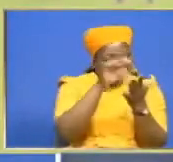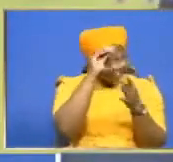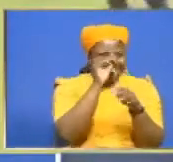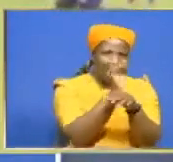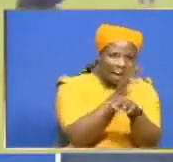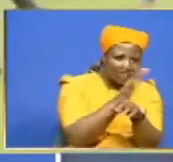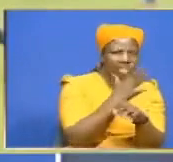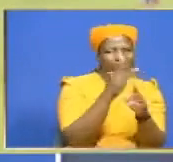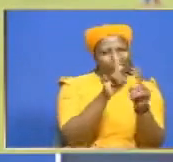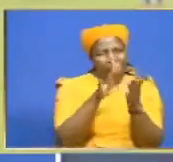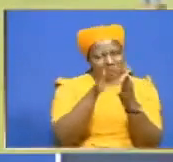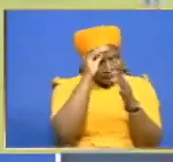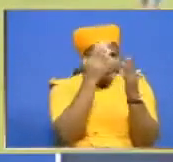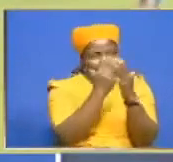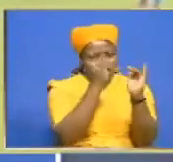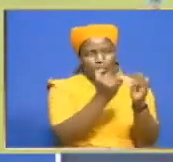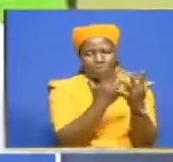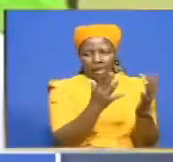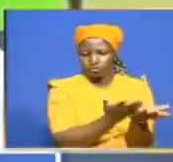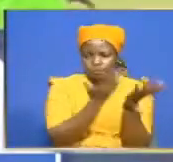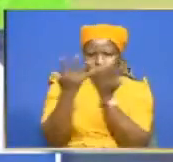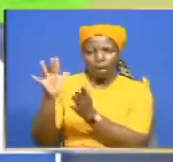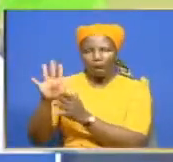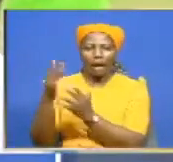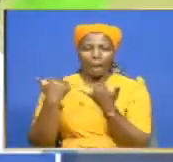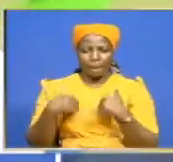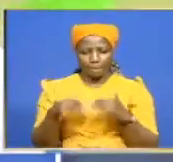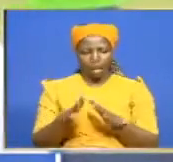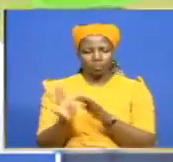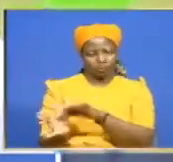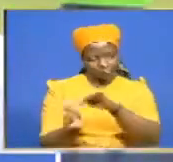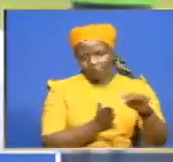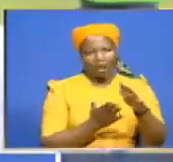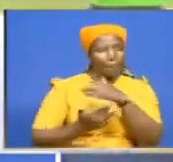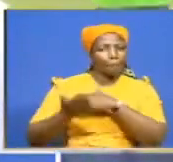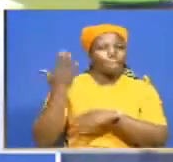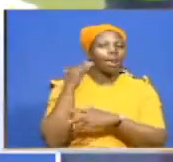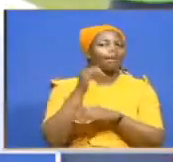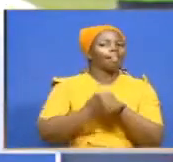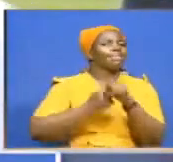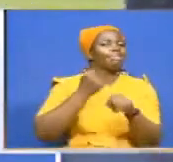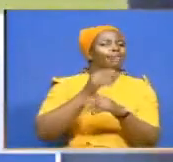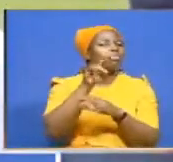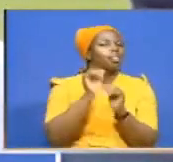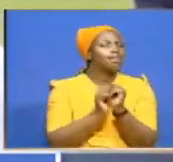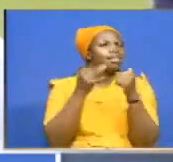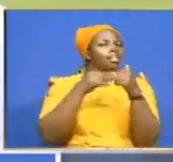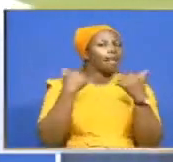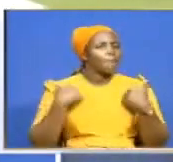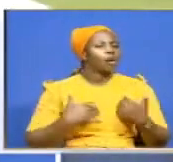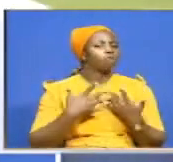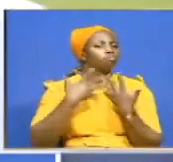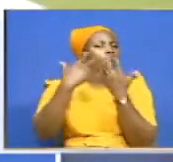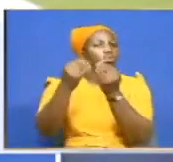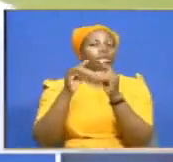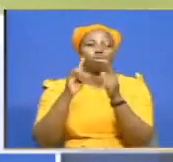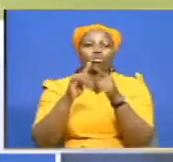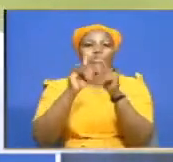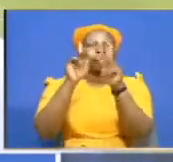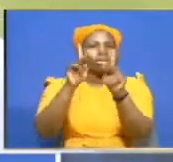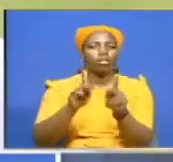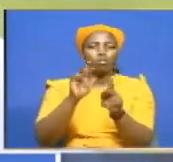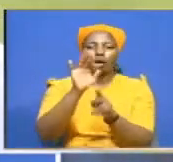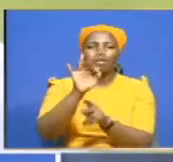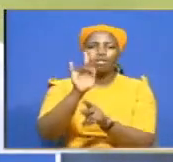and that what you learn you can transfer to your players. Back in 2018, I was in Kisumu for the FKF